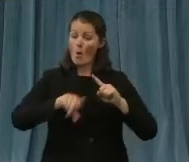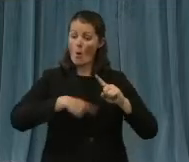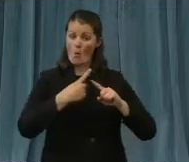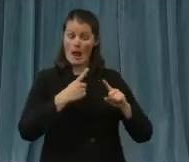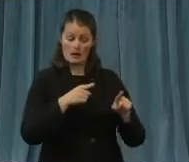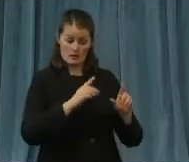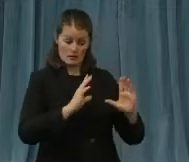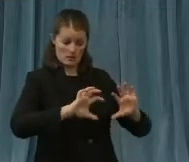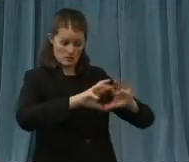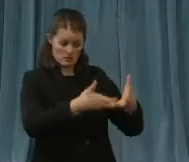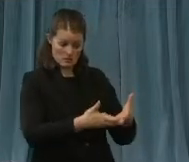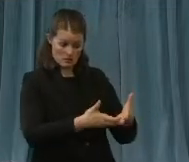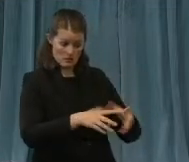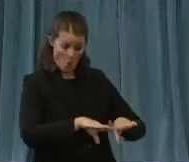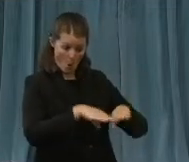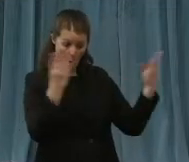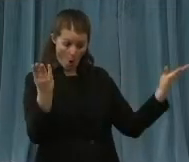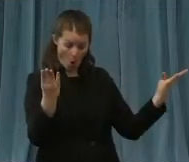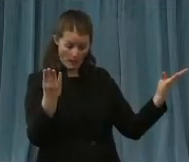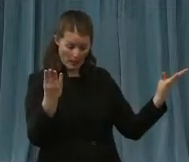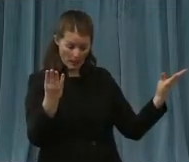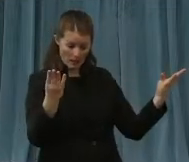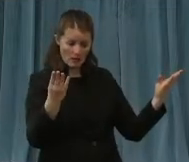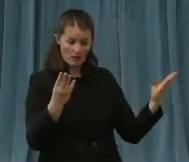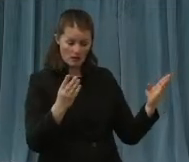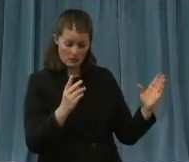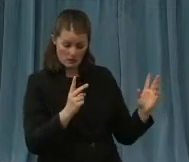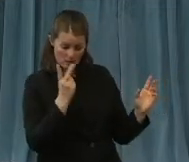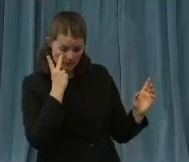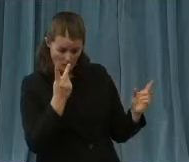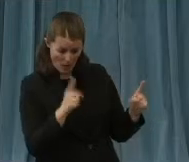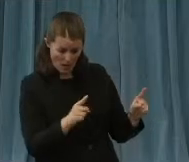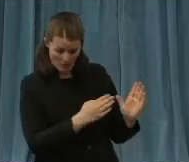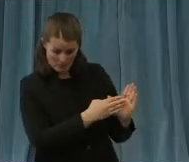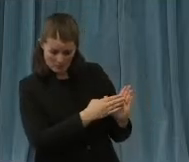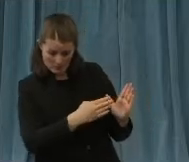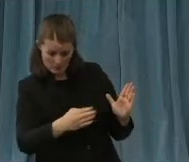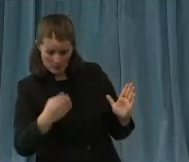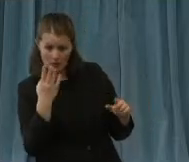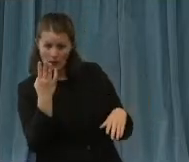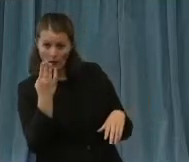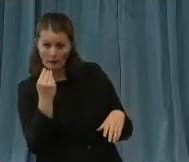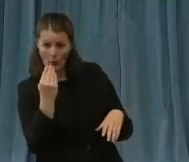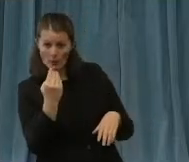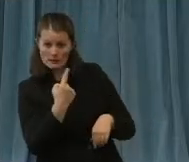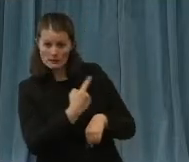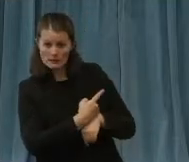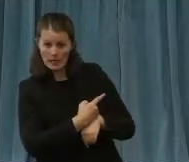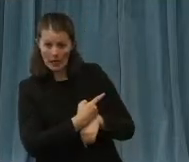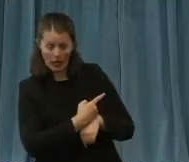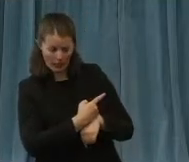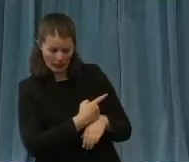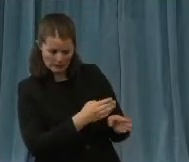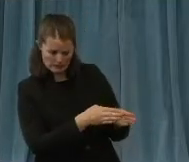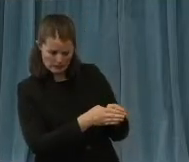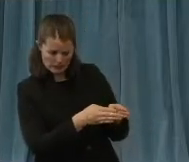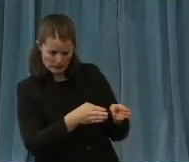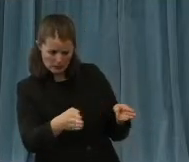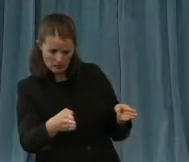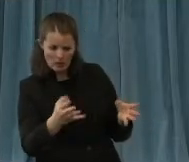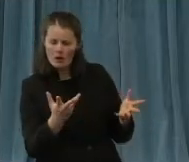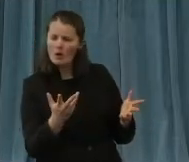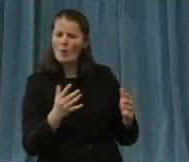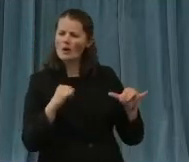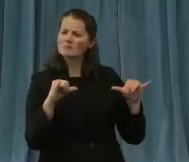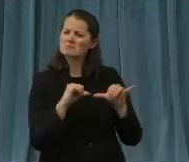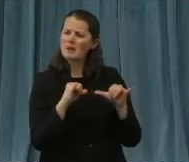have 14 days of decline. Are there benchmarks if something happens and the numbers start to rise? Yeah, I am confident